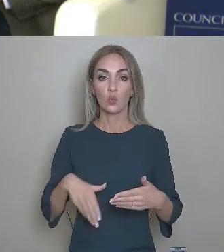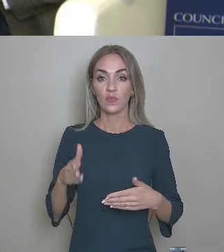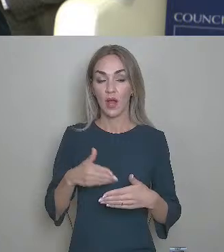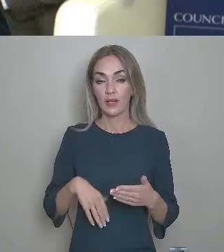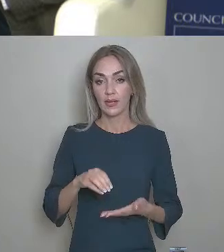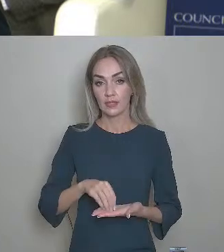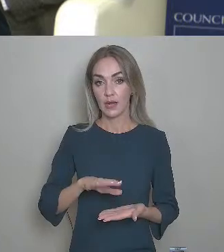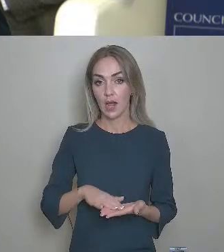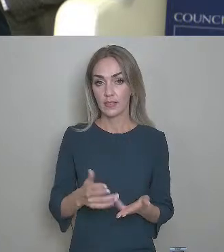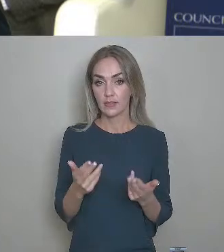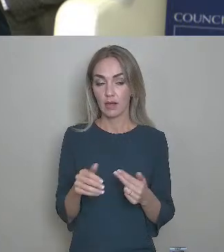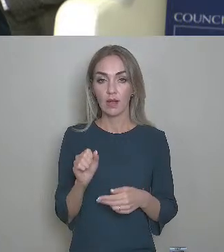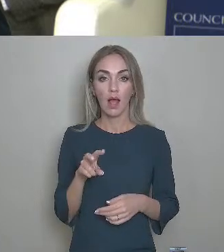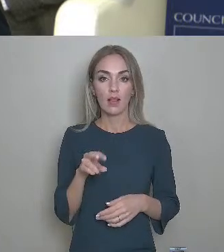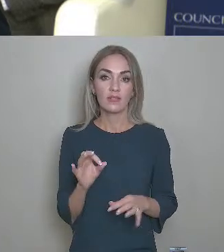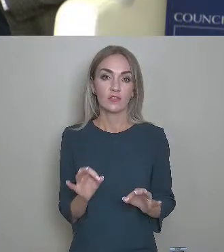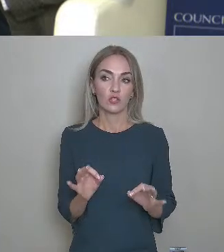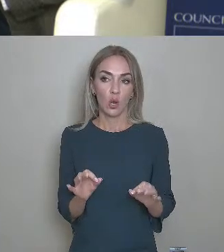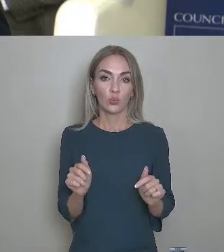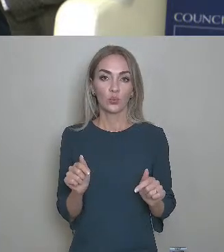the ground for revocation or